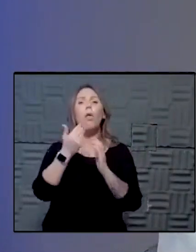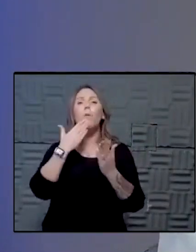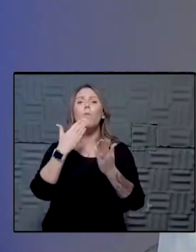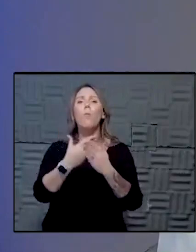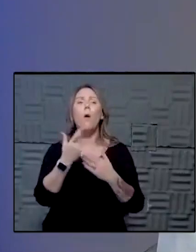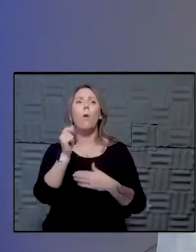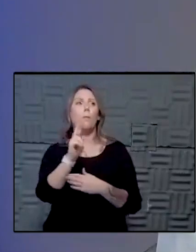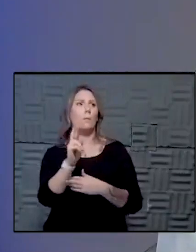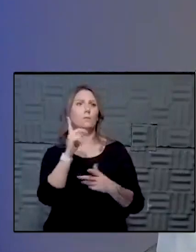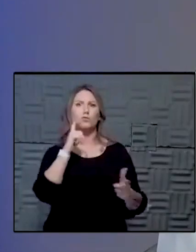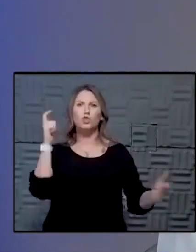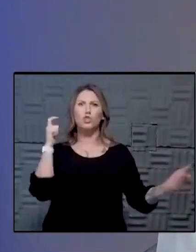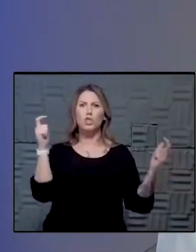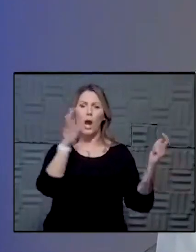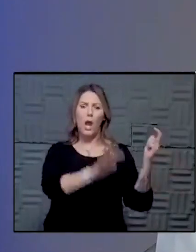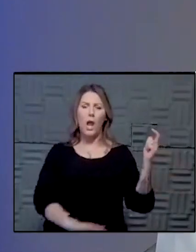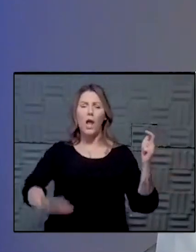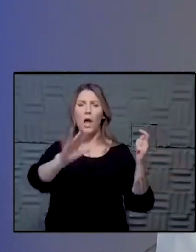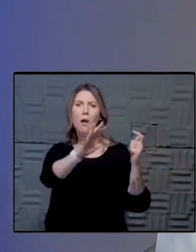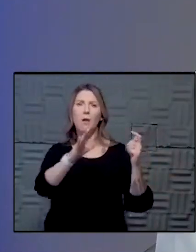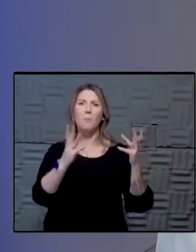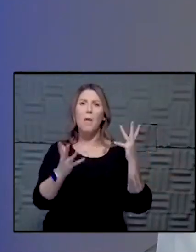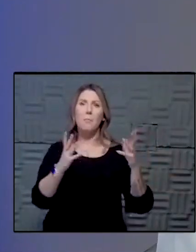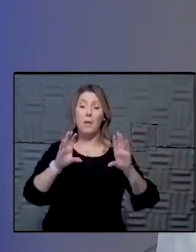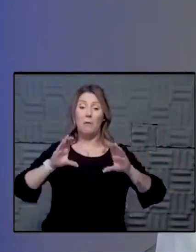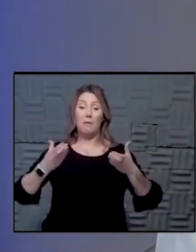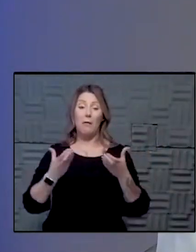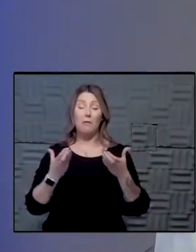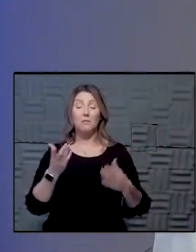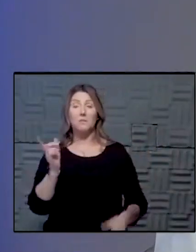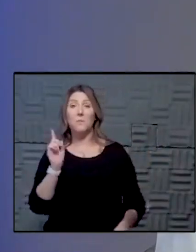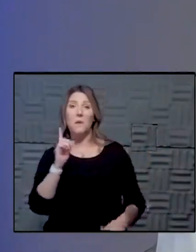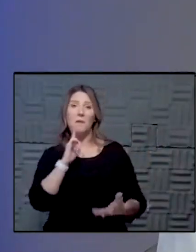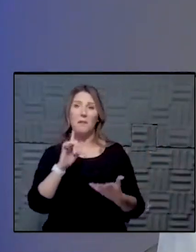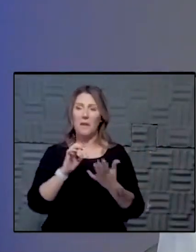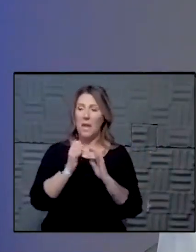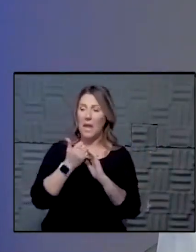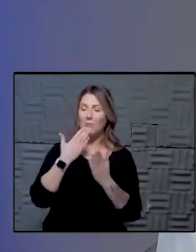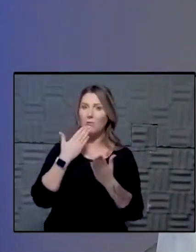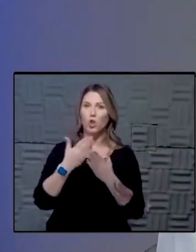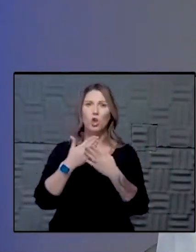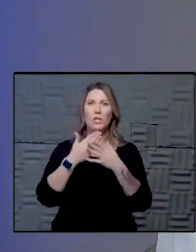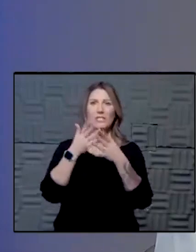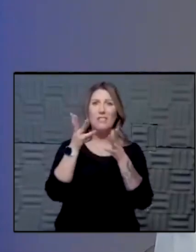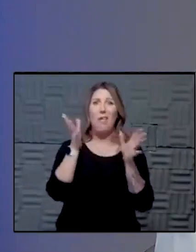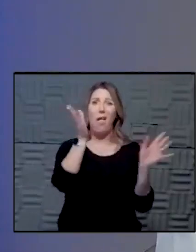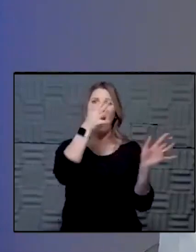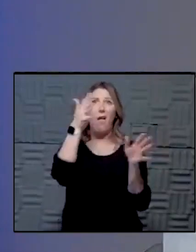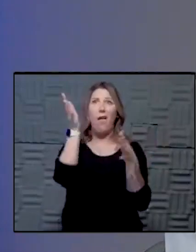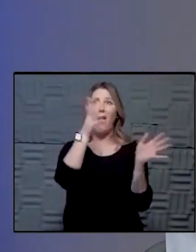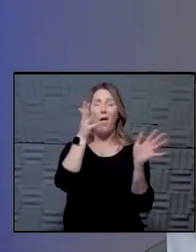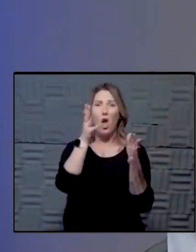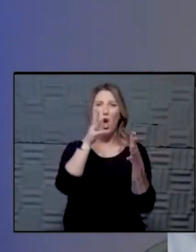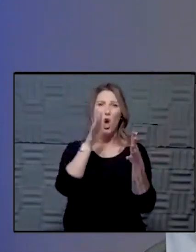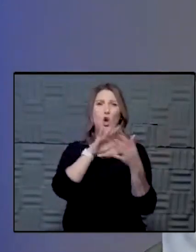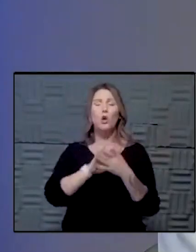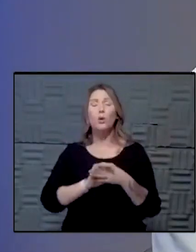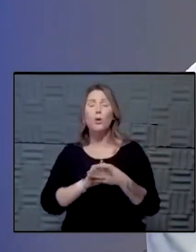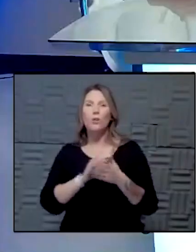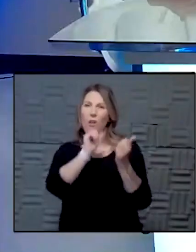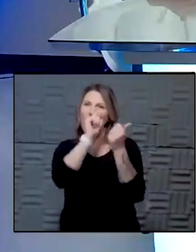How big is the space? Maybe if you are doing a class where there is a class, how good is the ventilation? All things of that